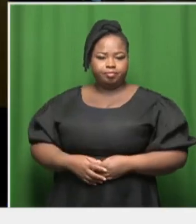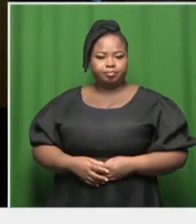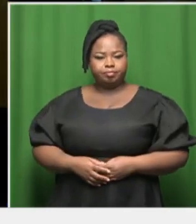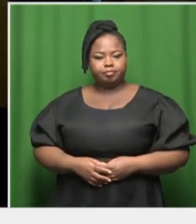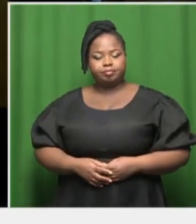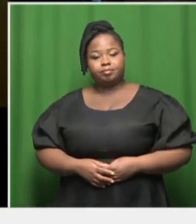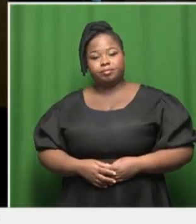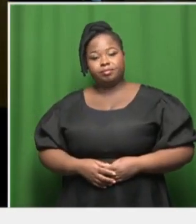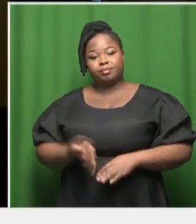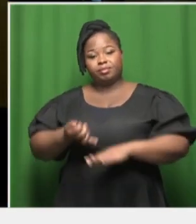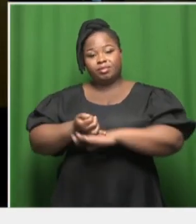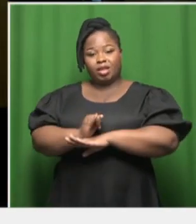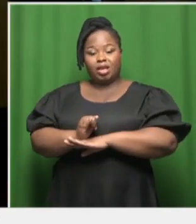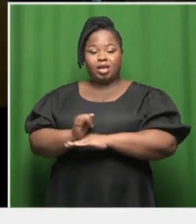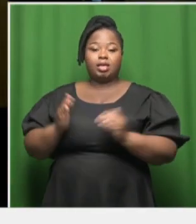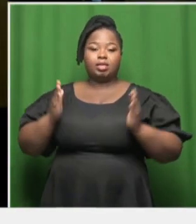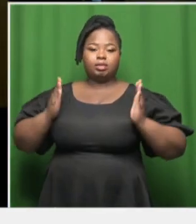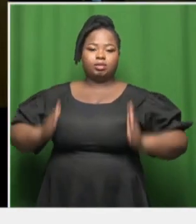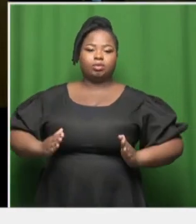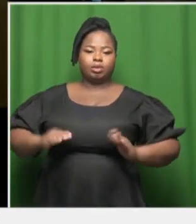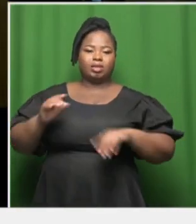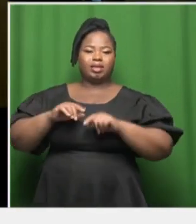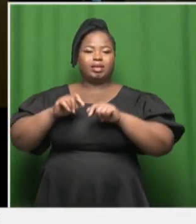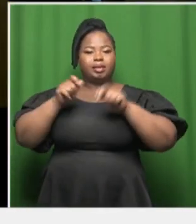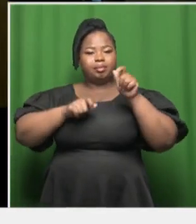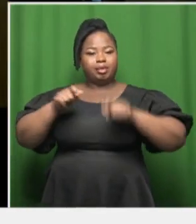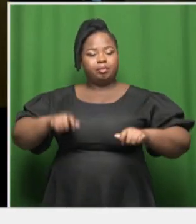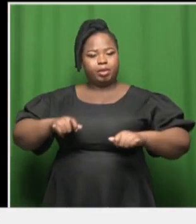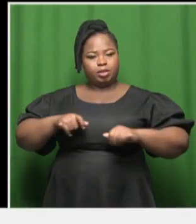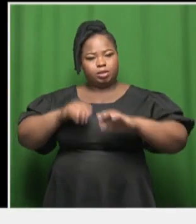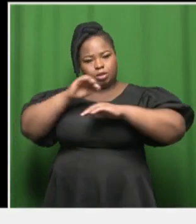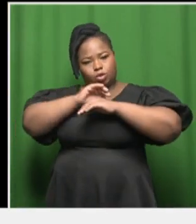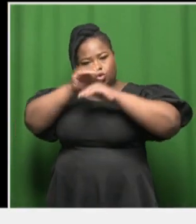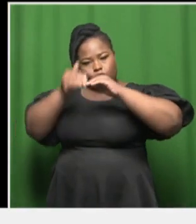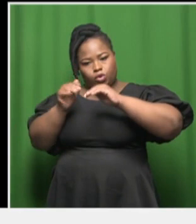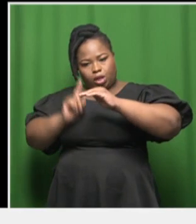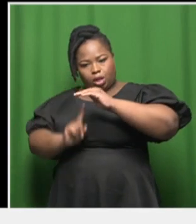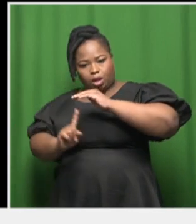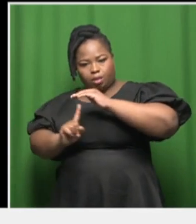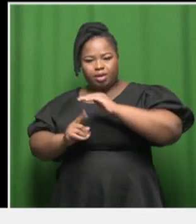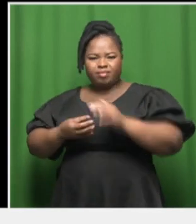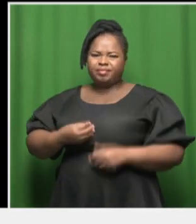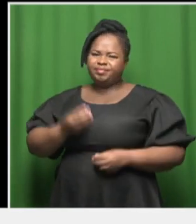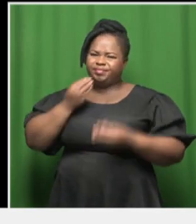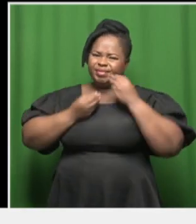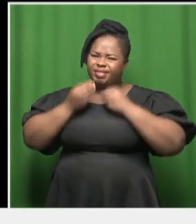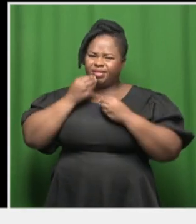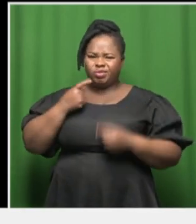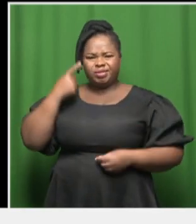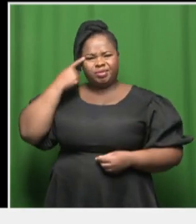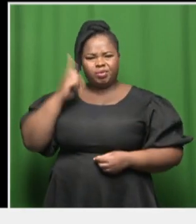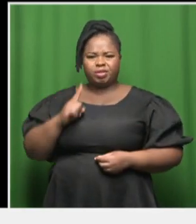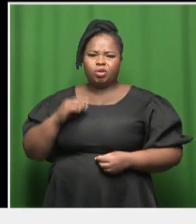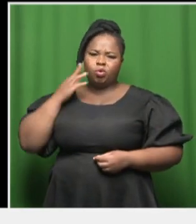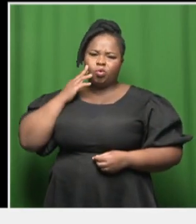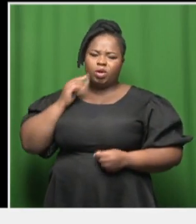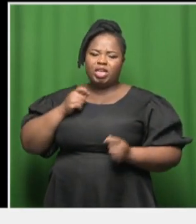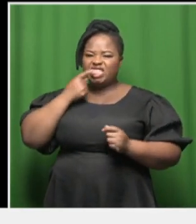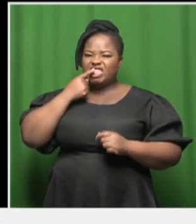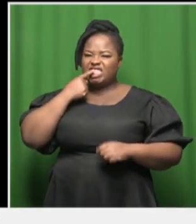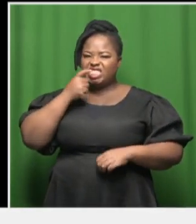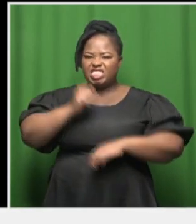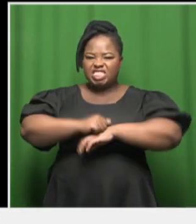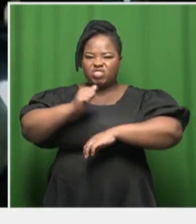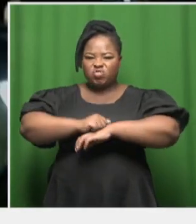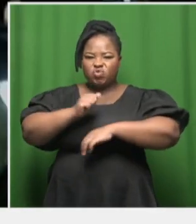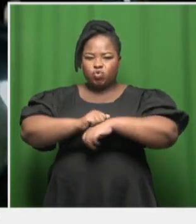How did early southern humans or cave people live? What did they eat? What were they thinking about when they carved out tools from rocks